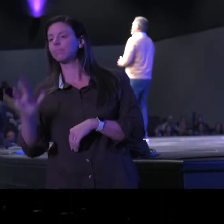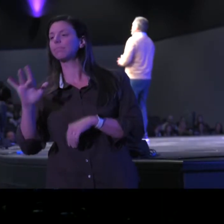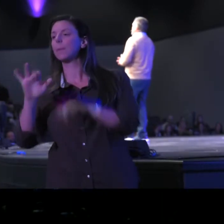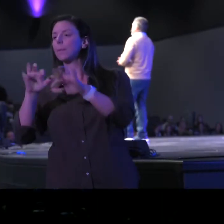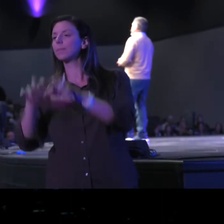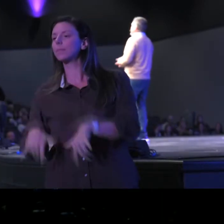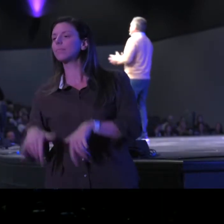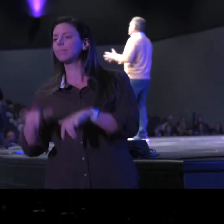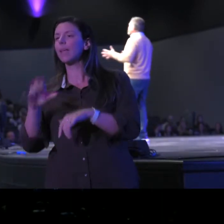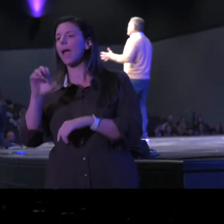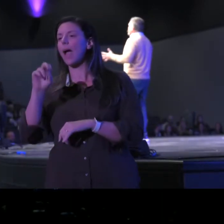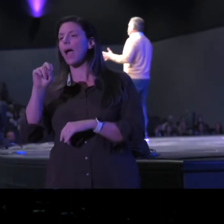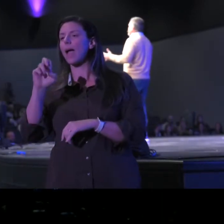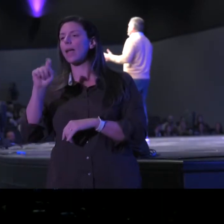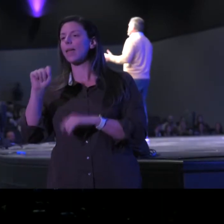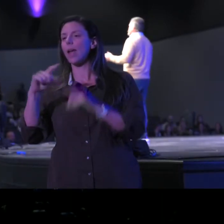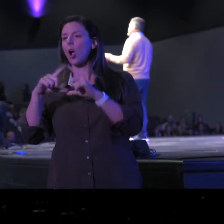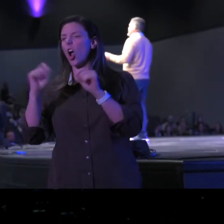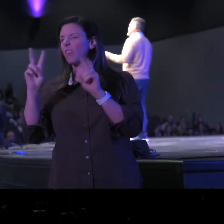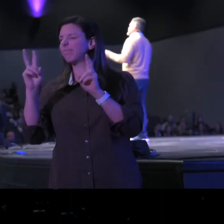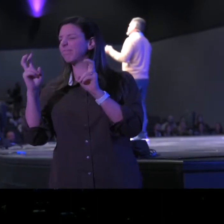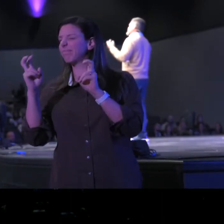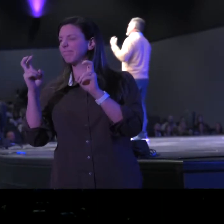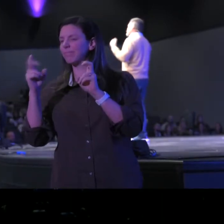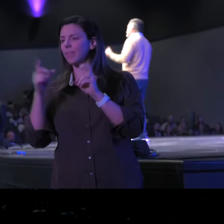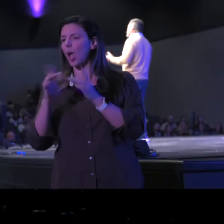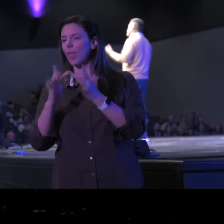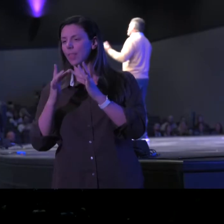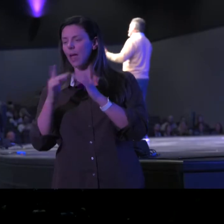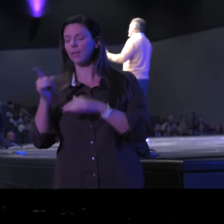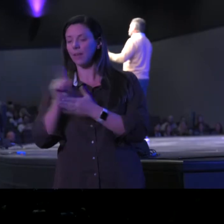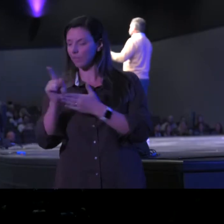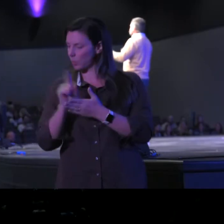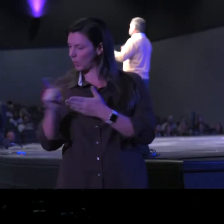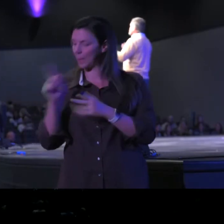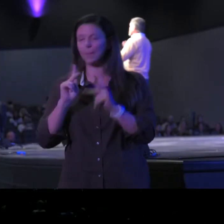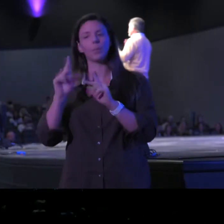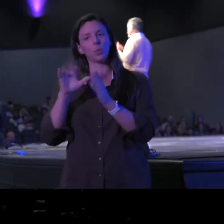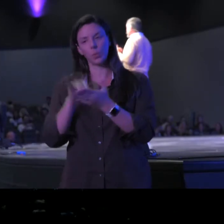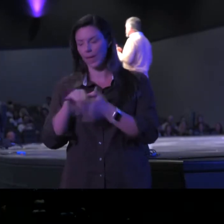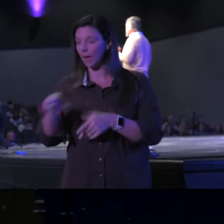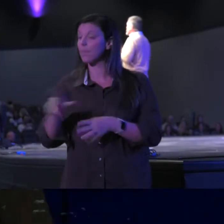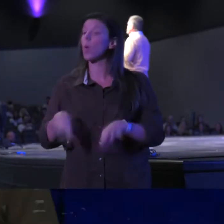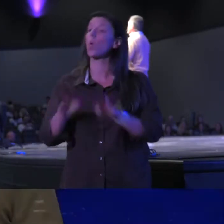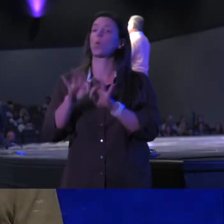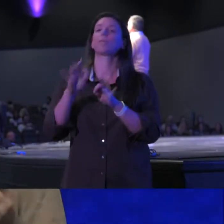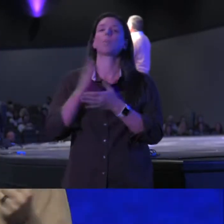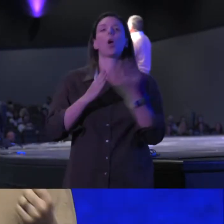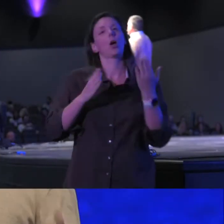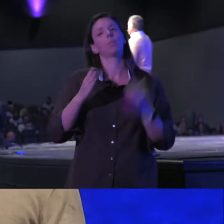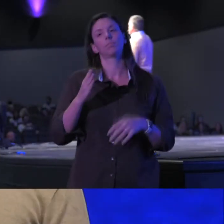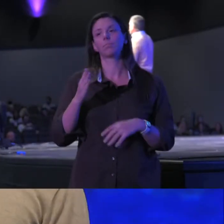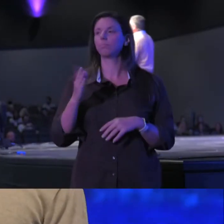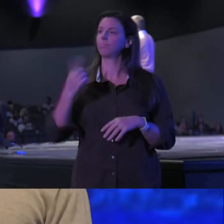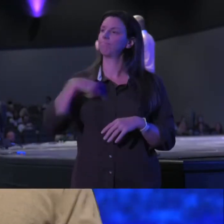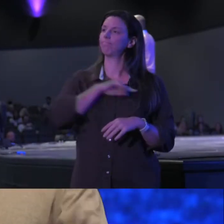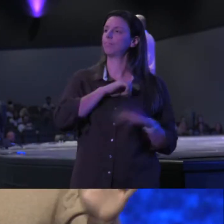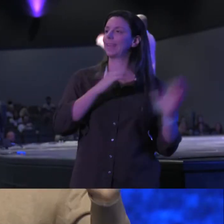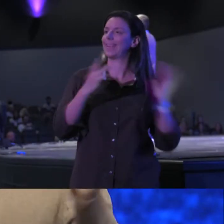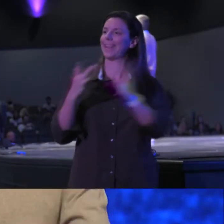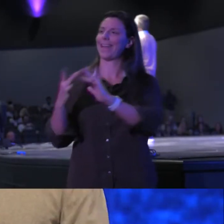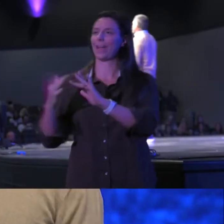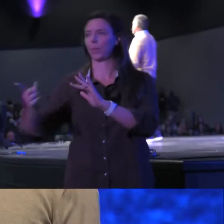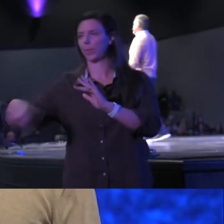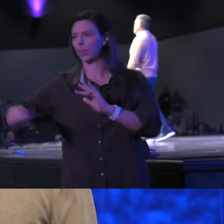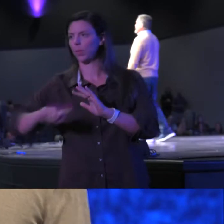connect card online. Every week, families do that, and it is an important part of us being able to connect with you. Don't worry,